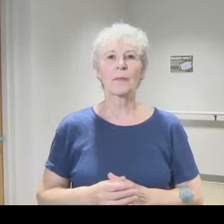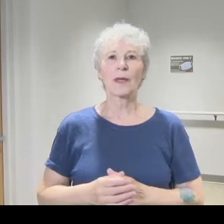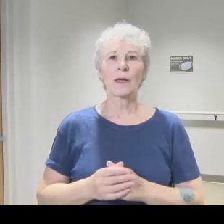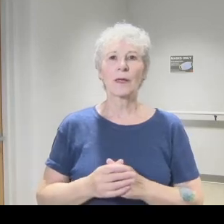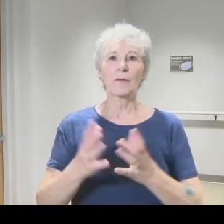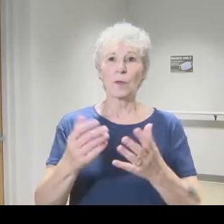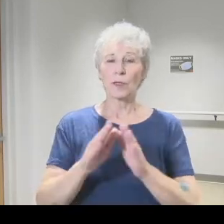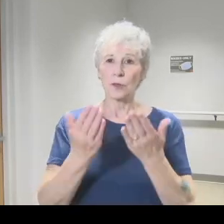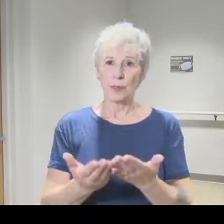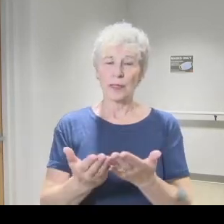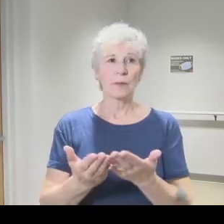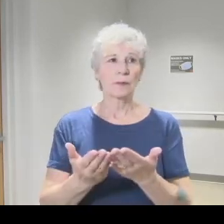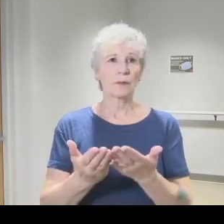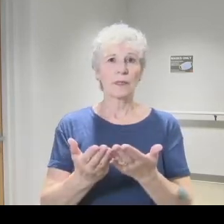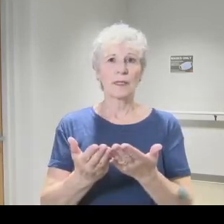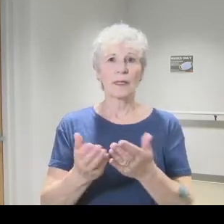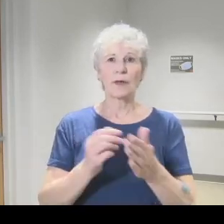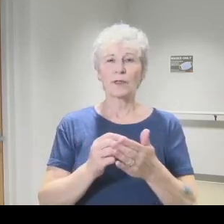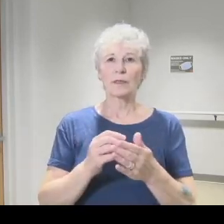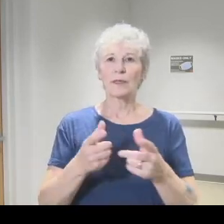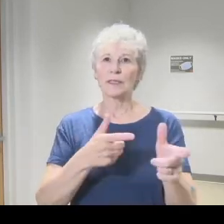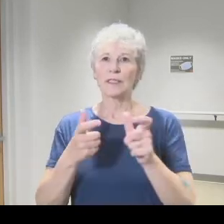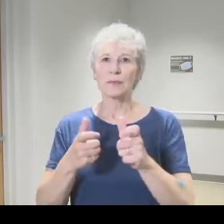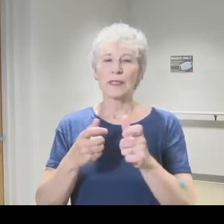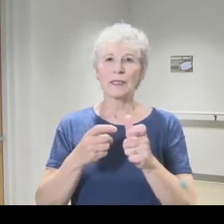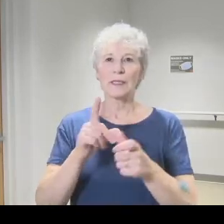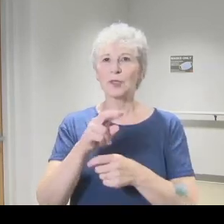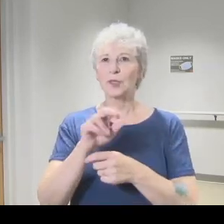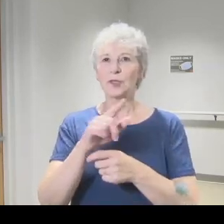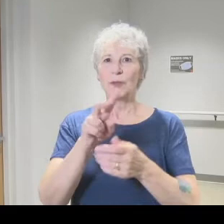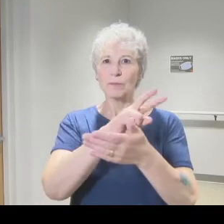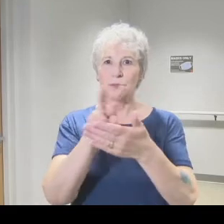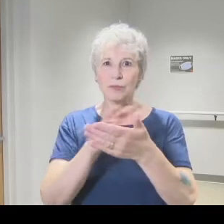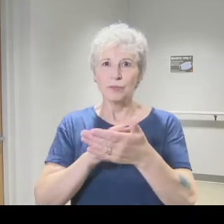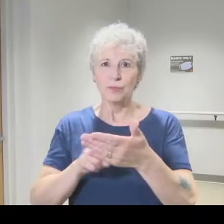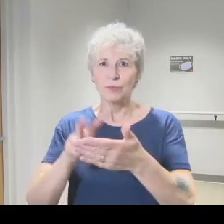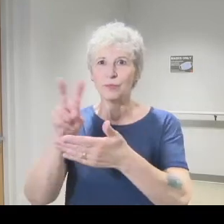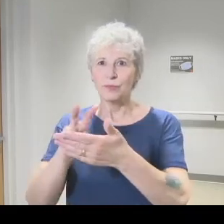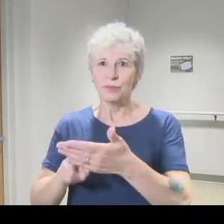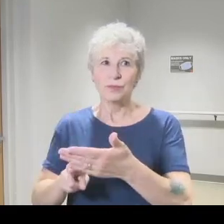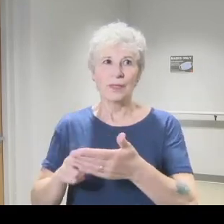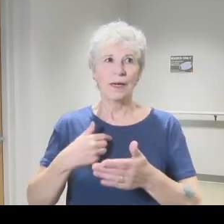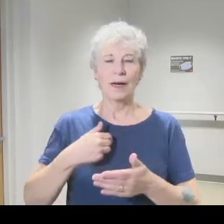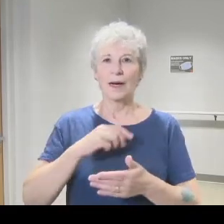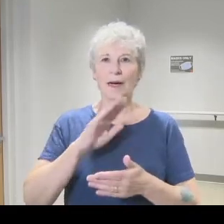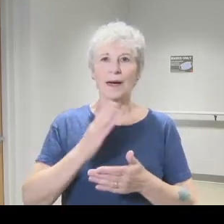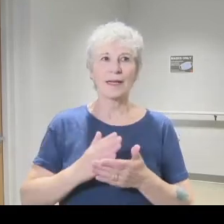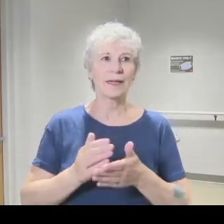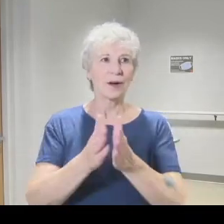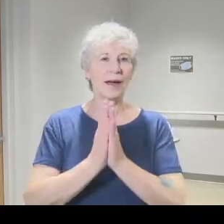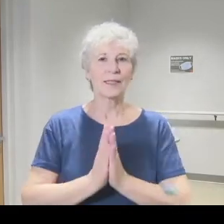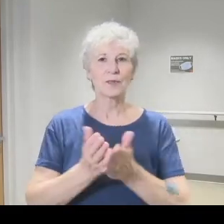Bibles, if you've ever done speed drills back in Sunday school, they're about to become handy because I did not ask for these to be put